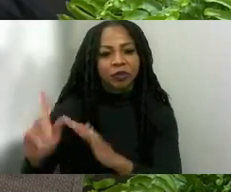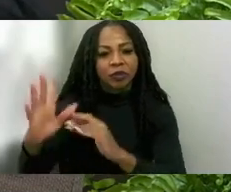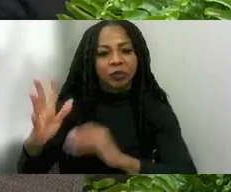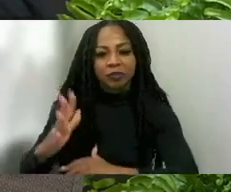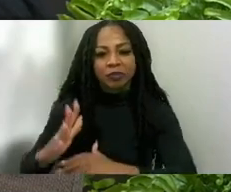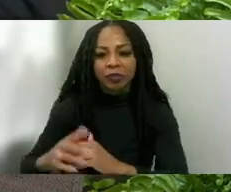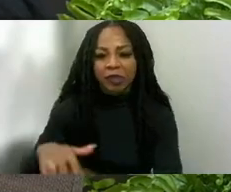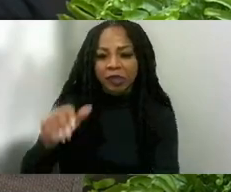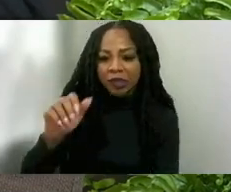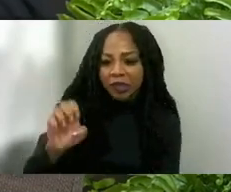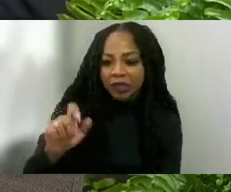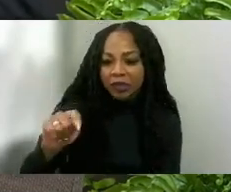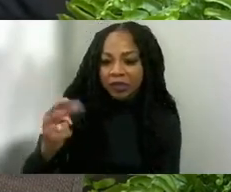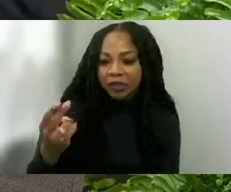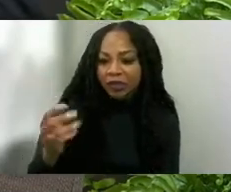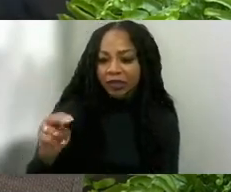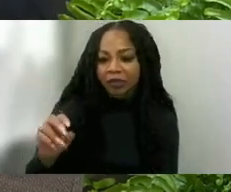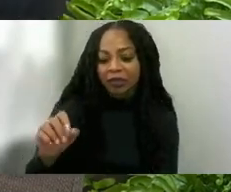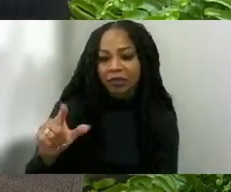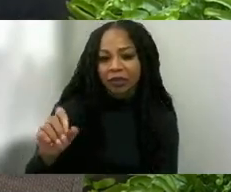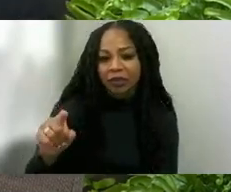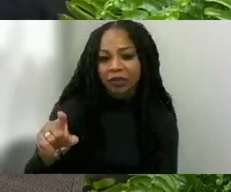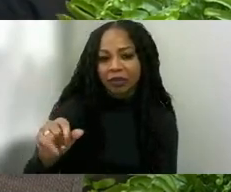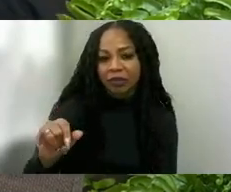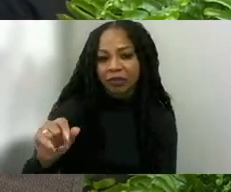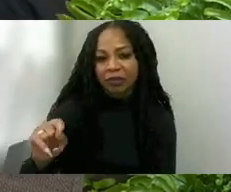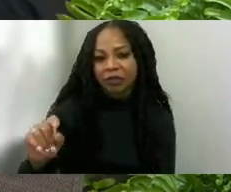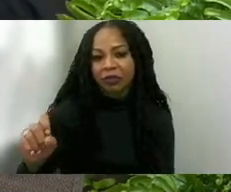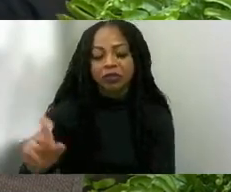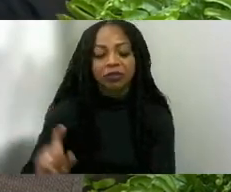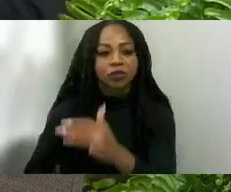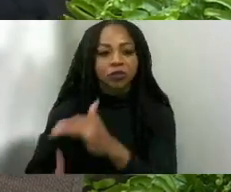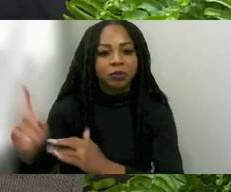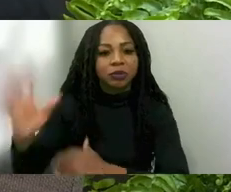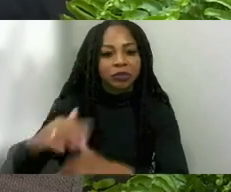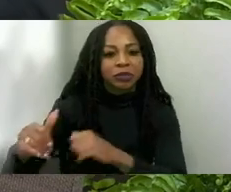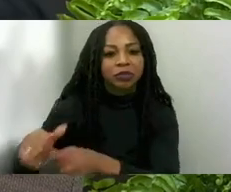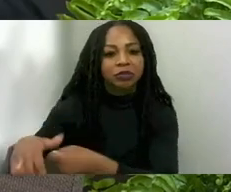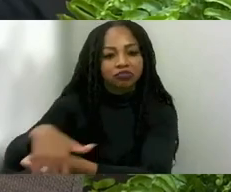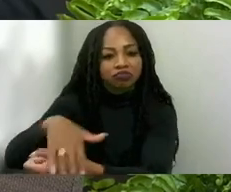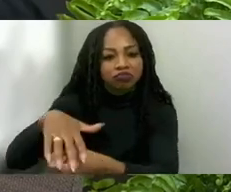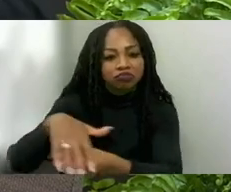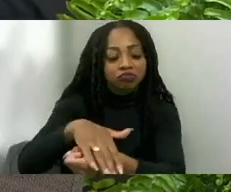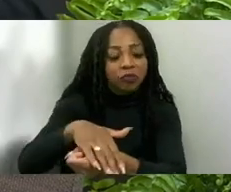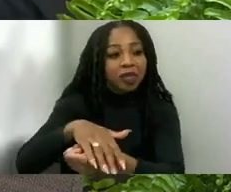imagine everywhere. And once they got inside your house, it was